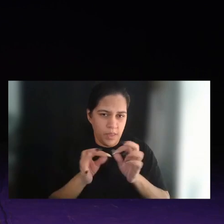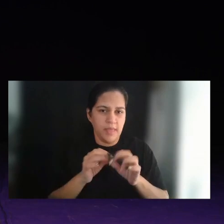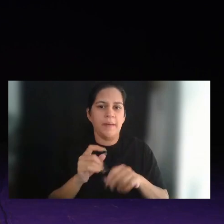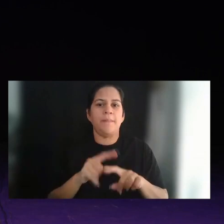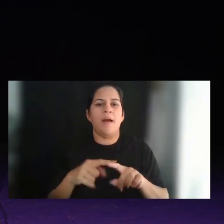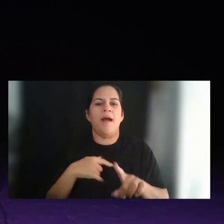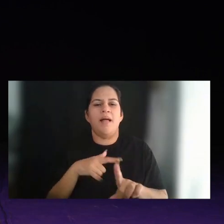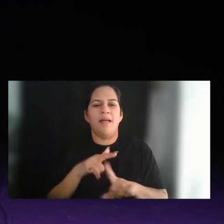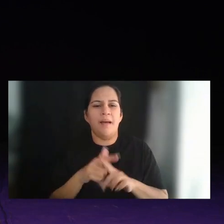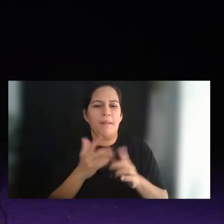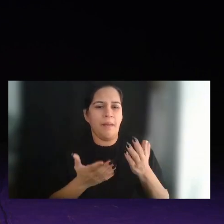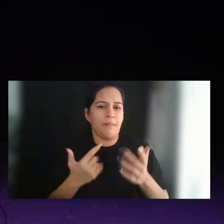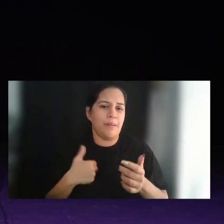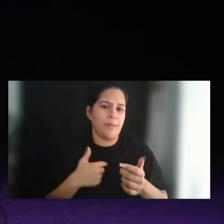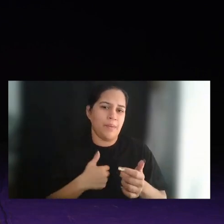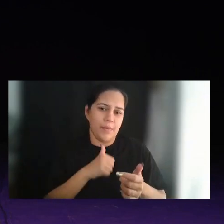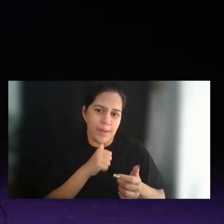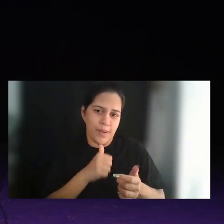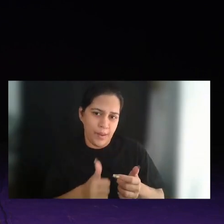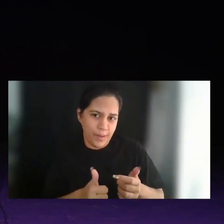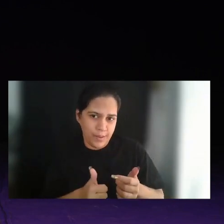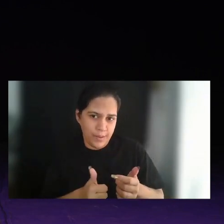won't.